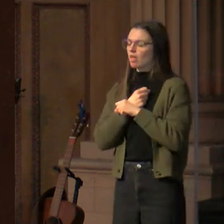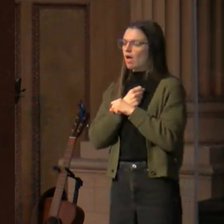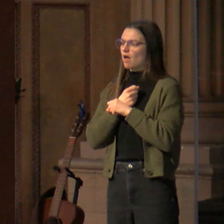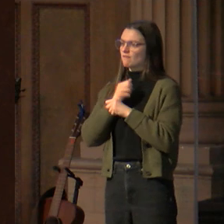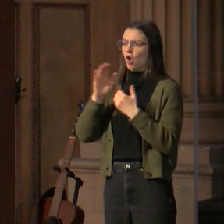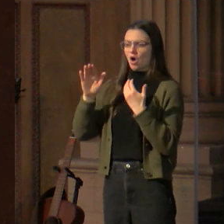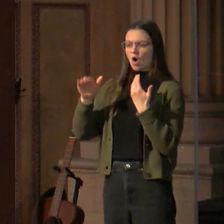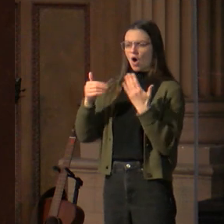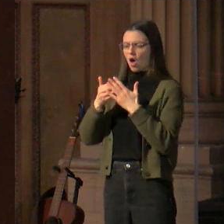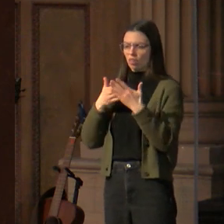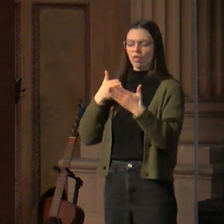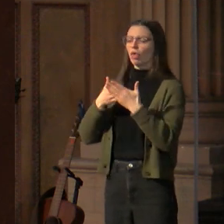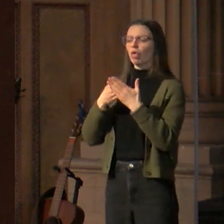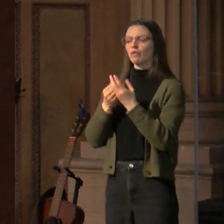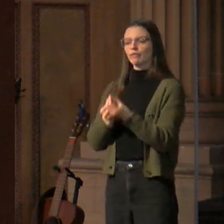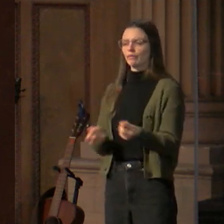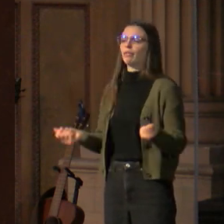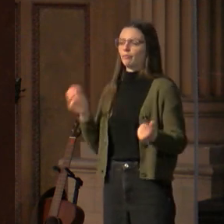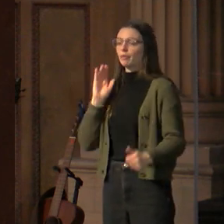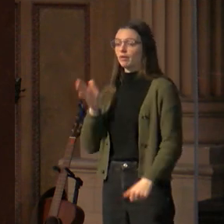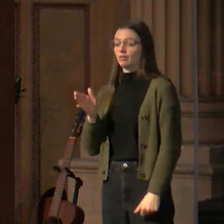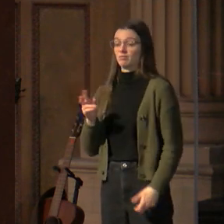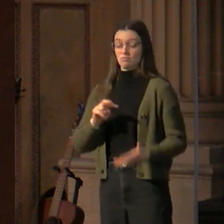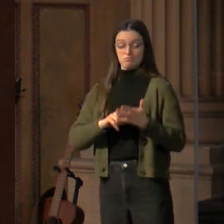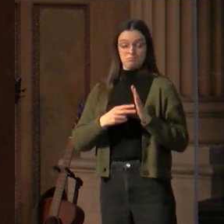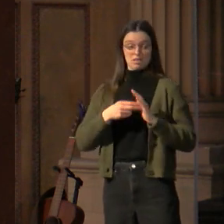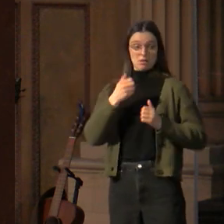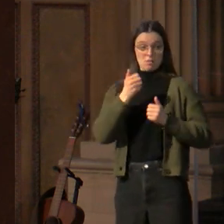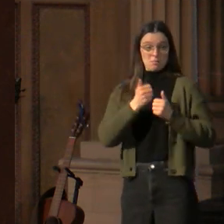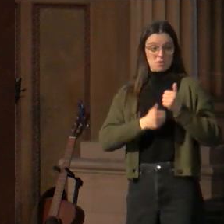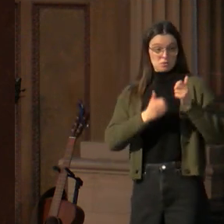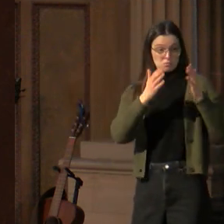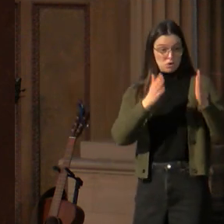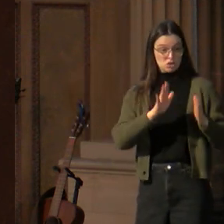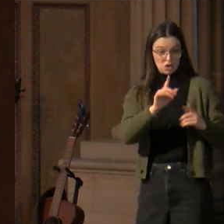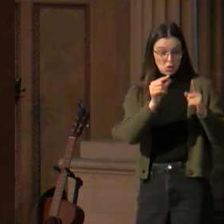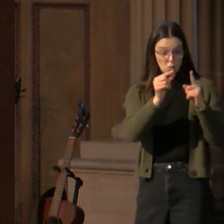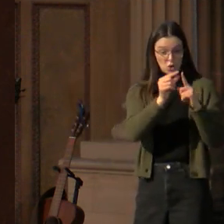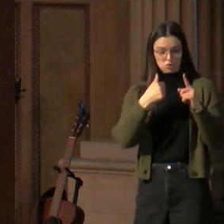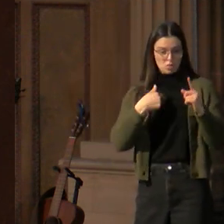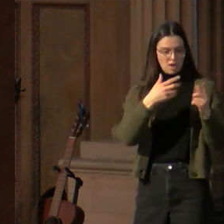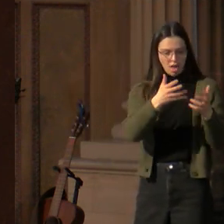So we don't twist anybody's words, not even the words of our enemies.